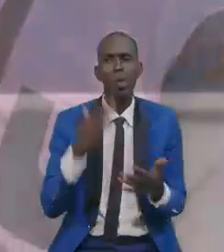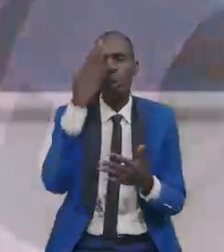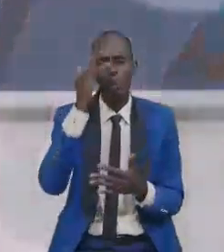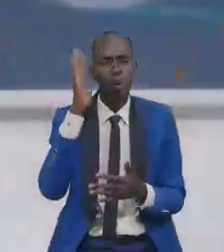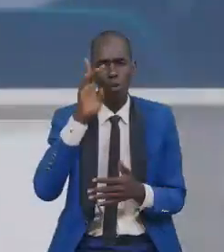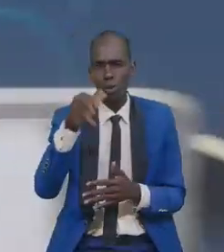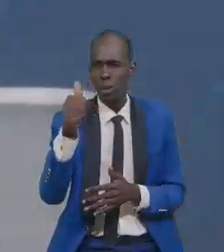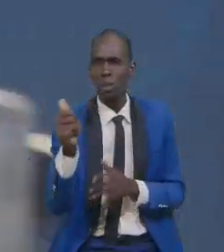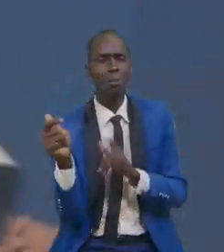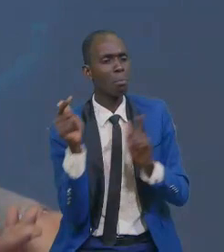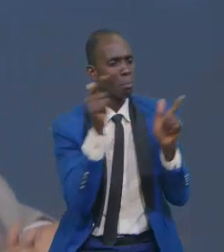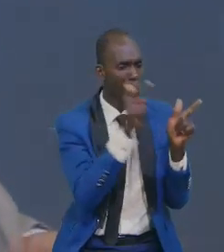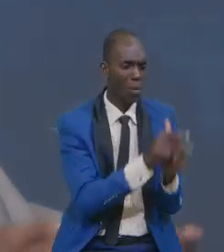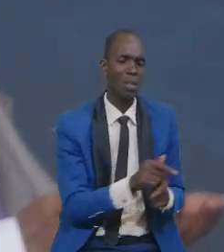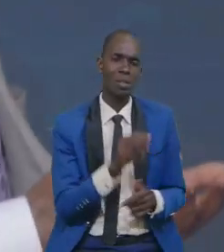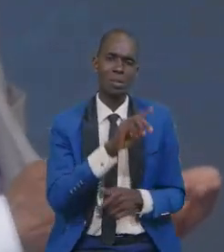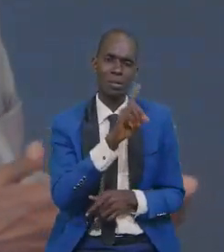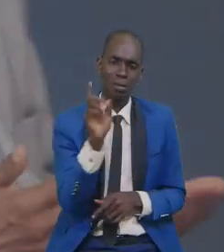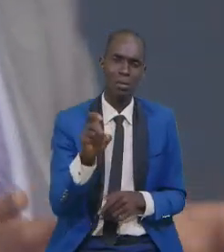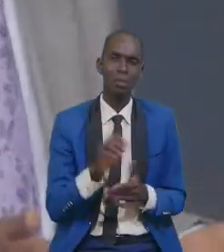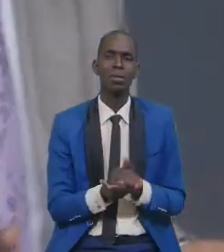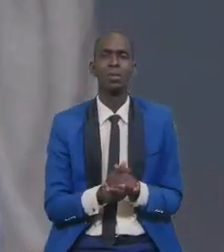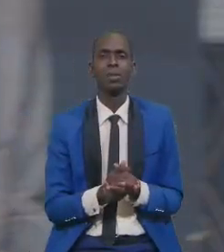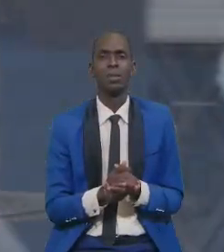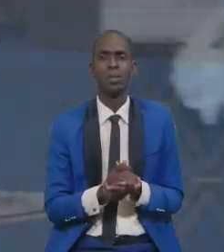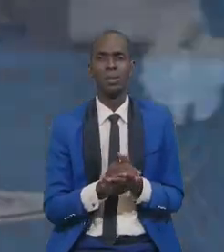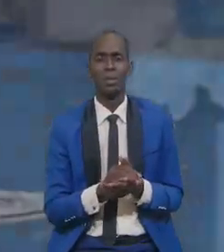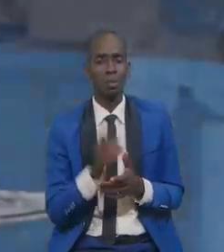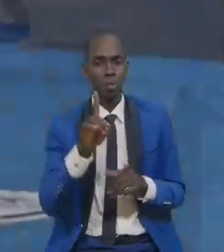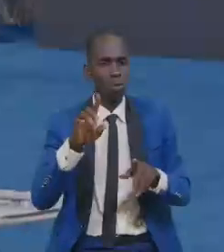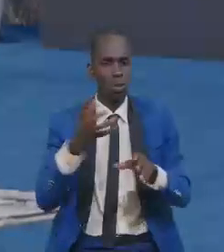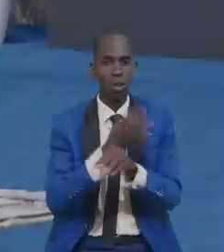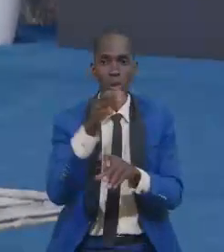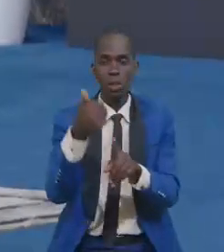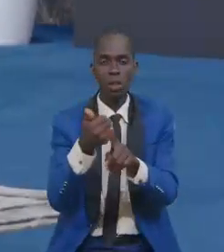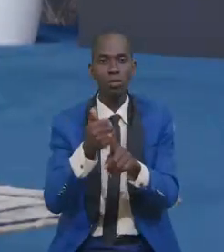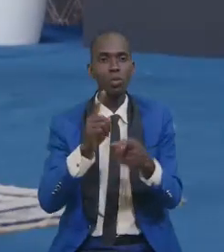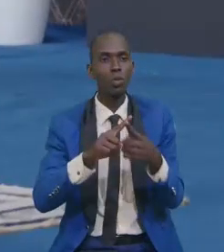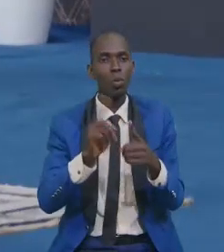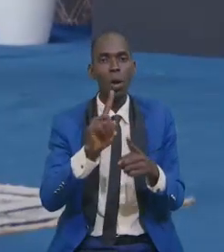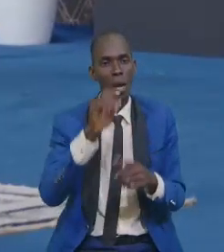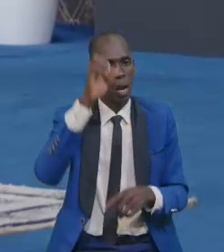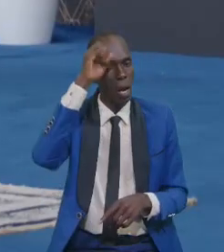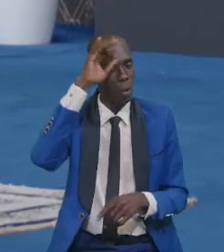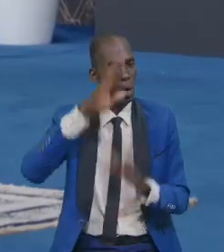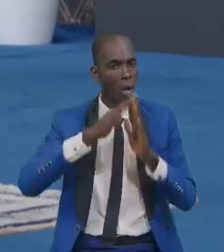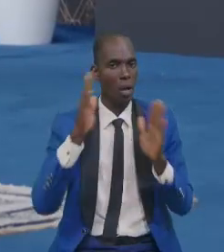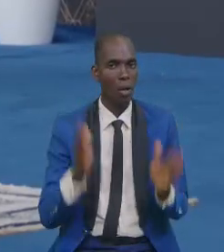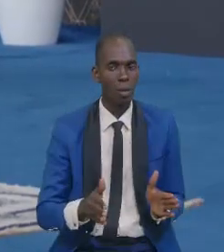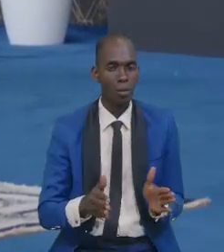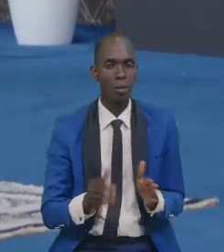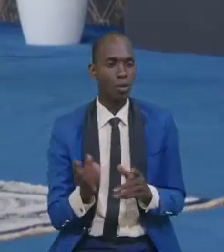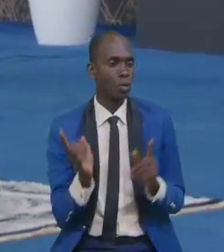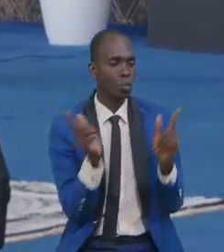yourself to them? To herbalist? To the servants of Satan, to